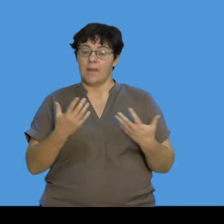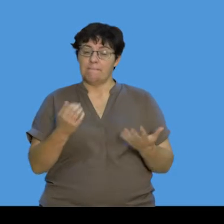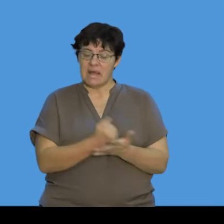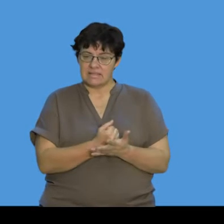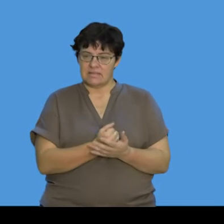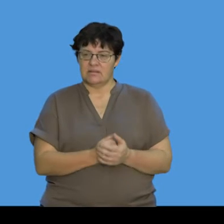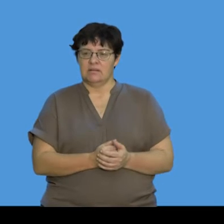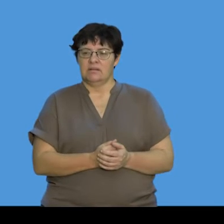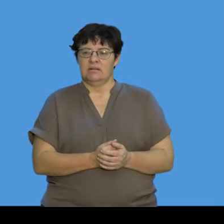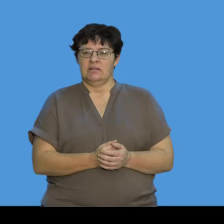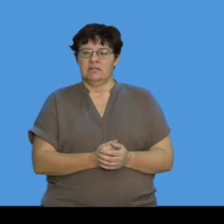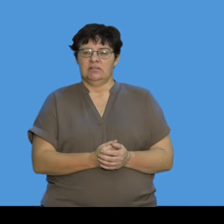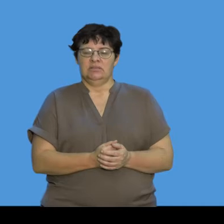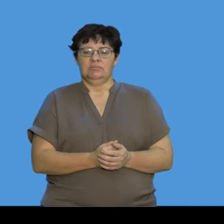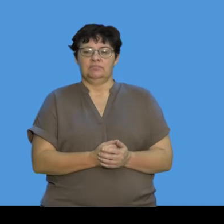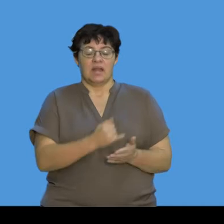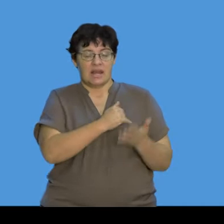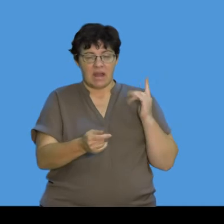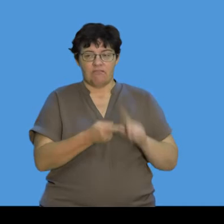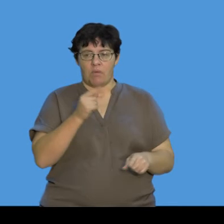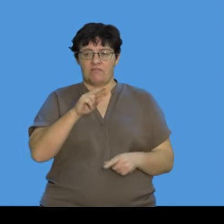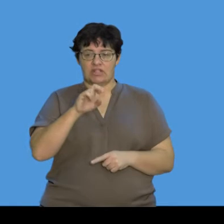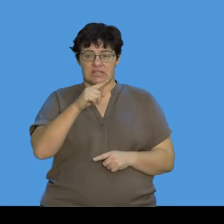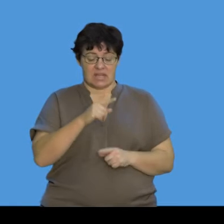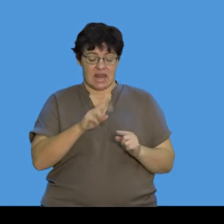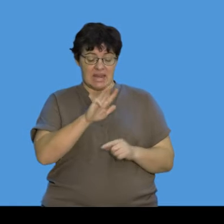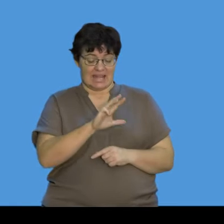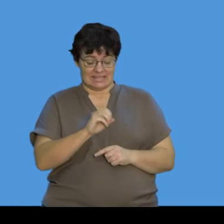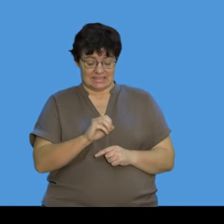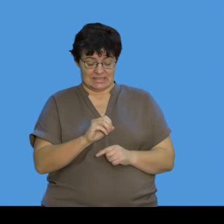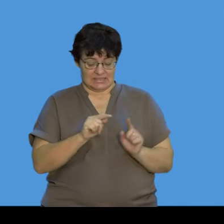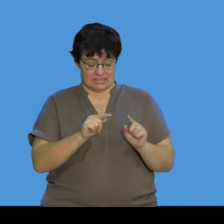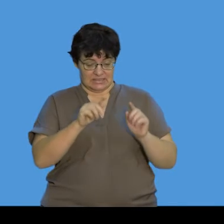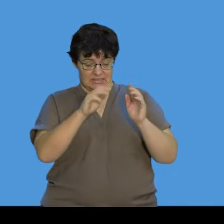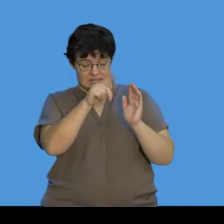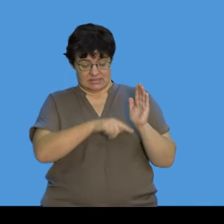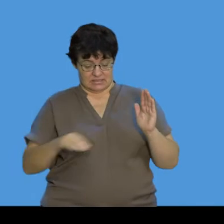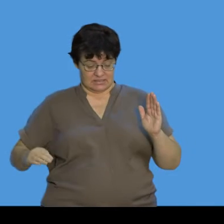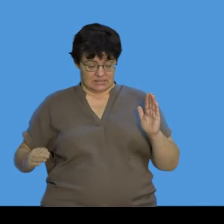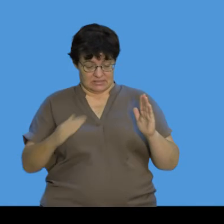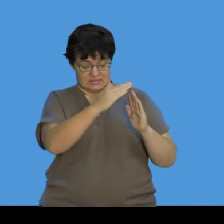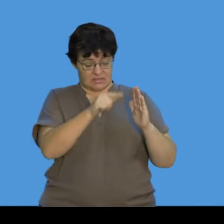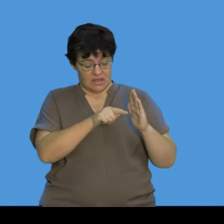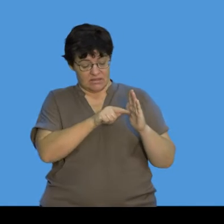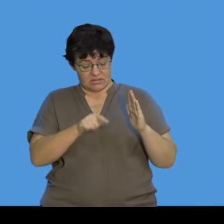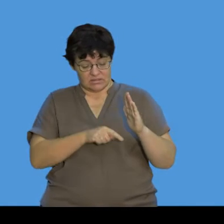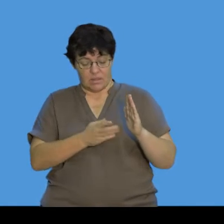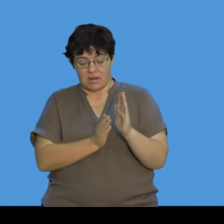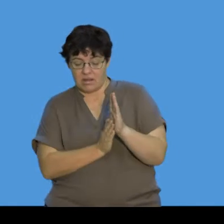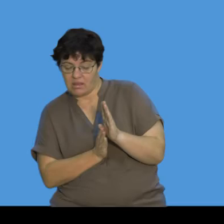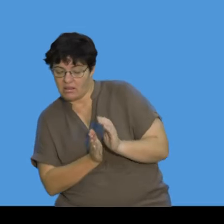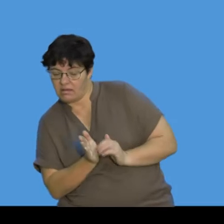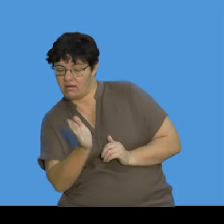draw a line from the vertex where the 90 degrees is, so that this line intersects with